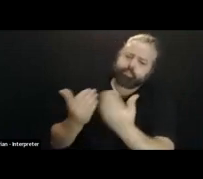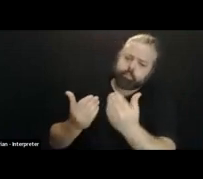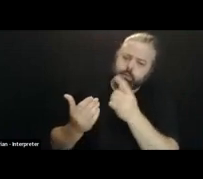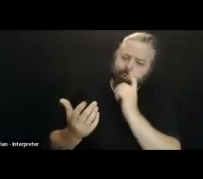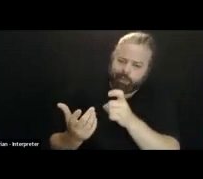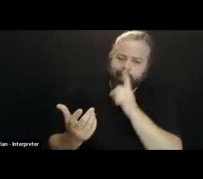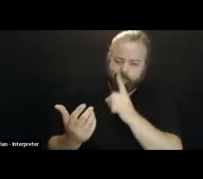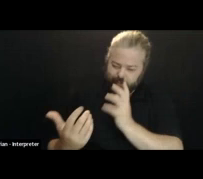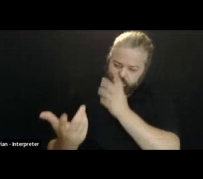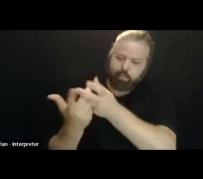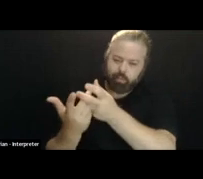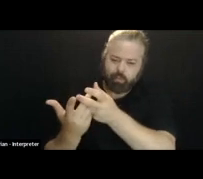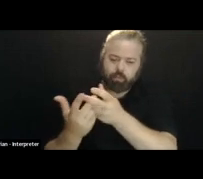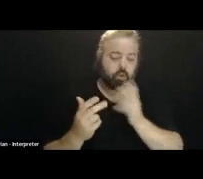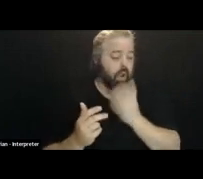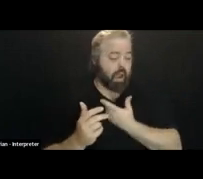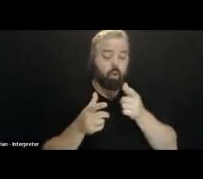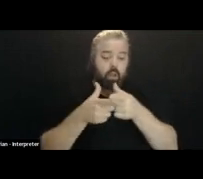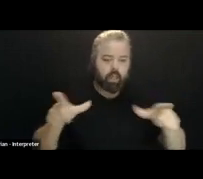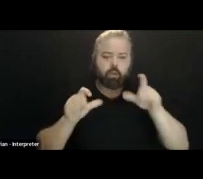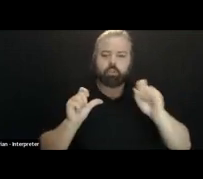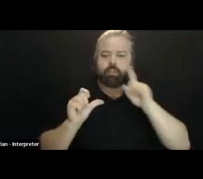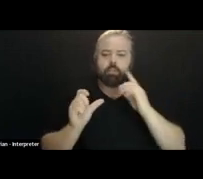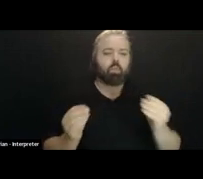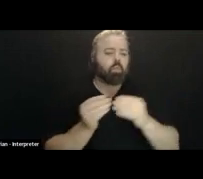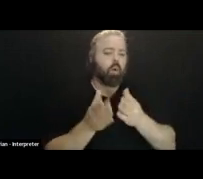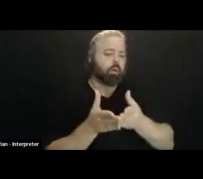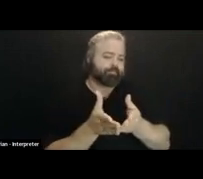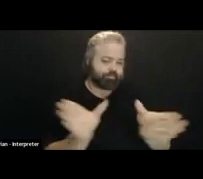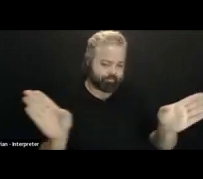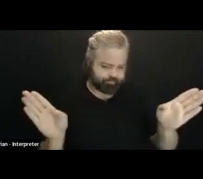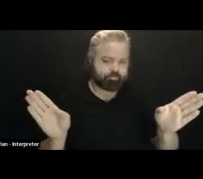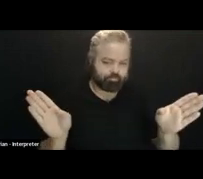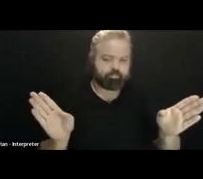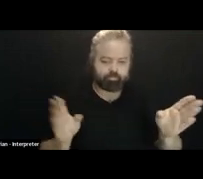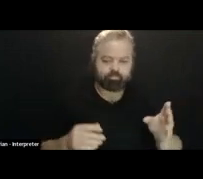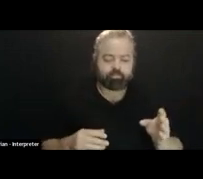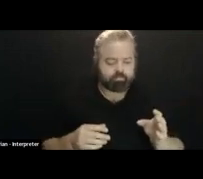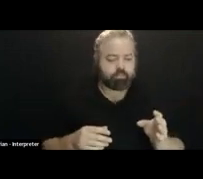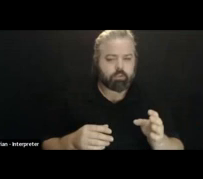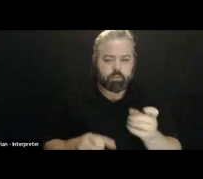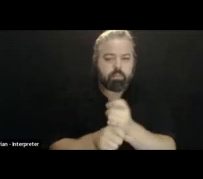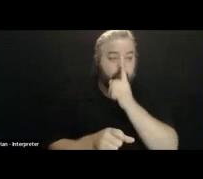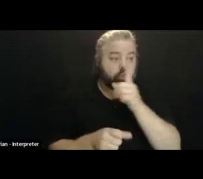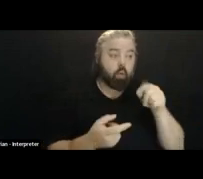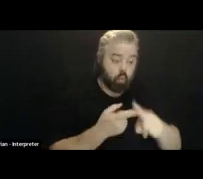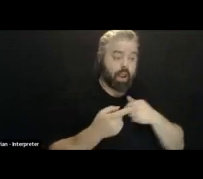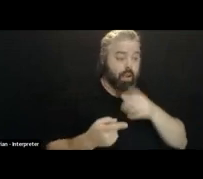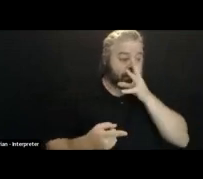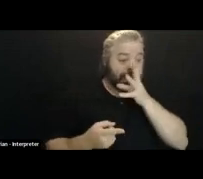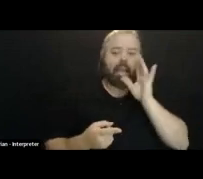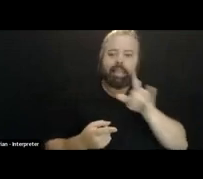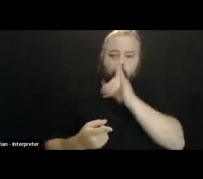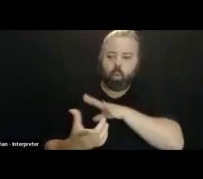very broad in the language that we choose, so that we really speak to a variety of people. That